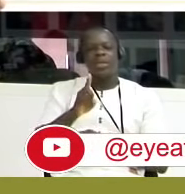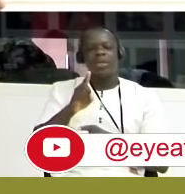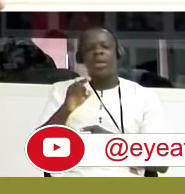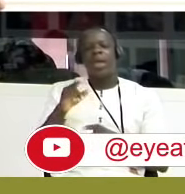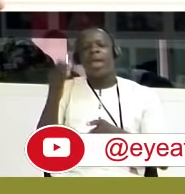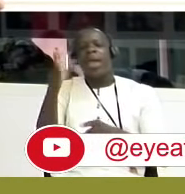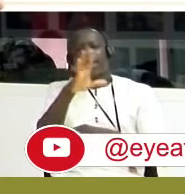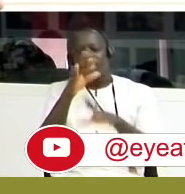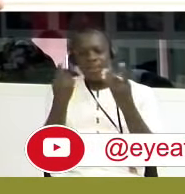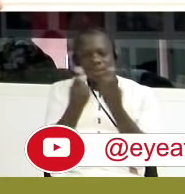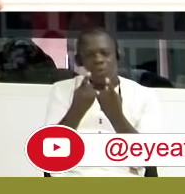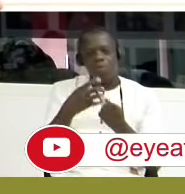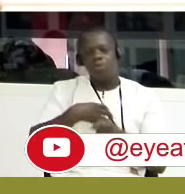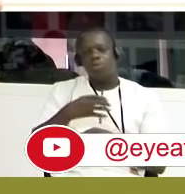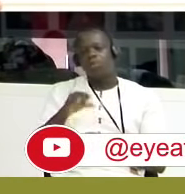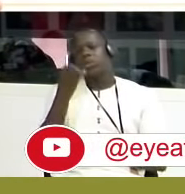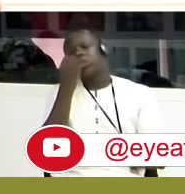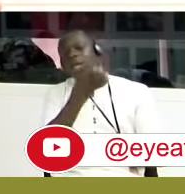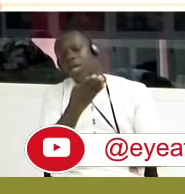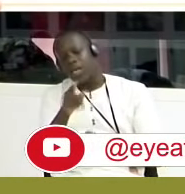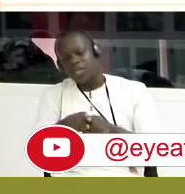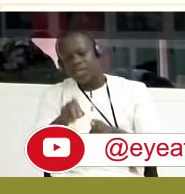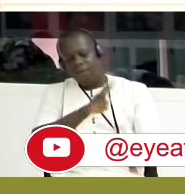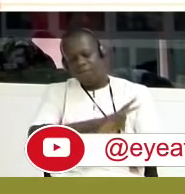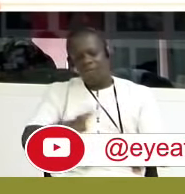vice chairman and the minister of interior.